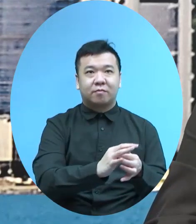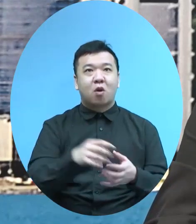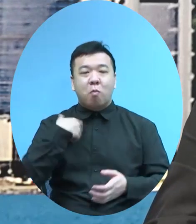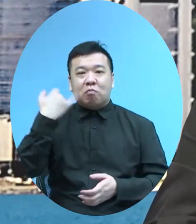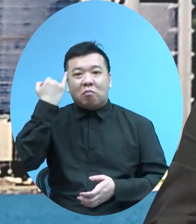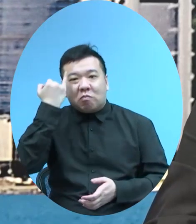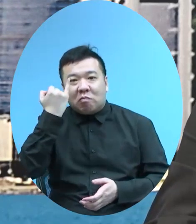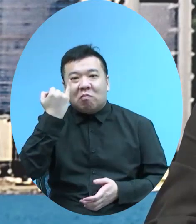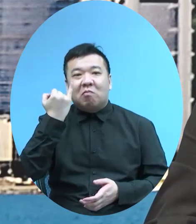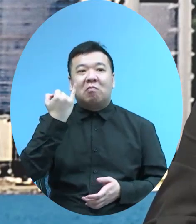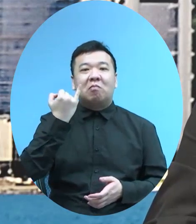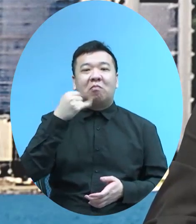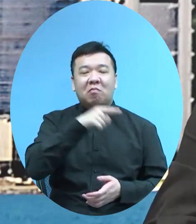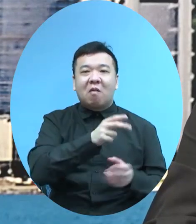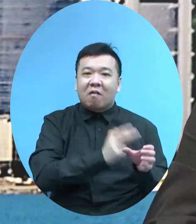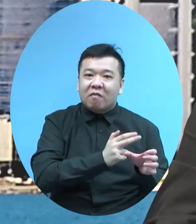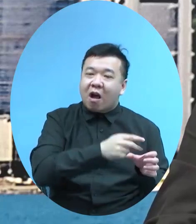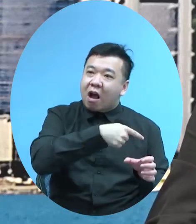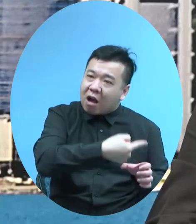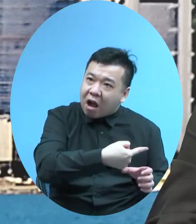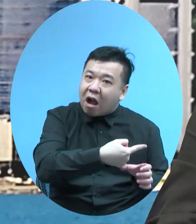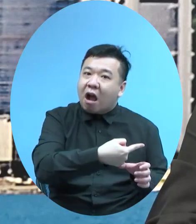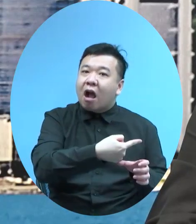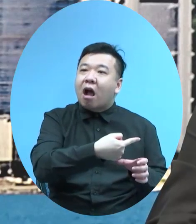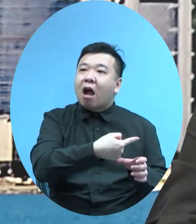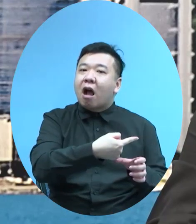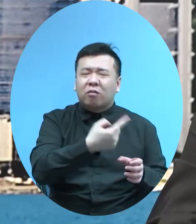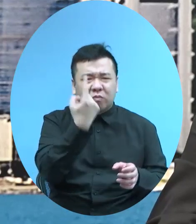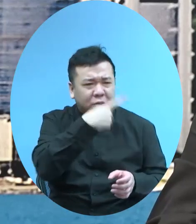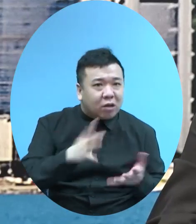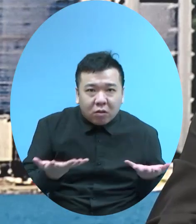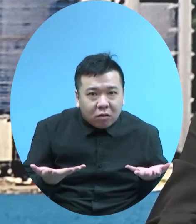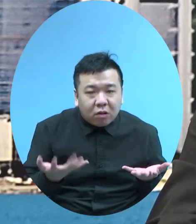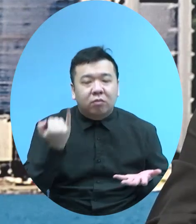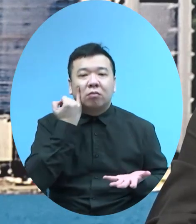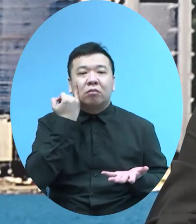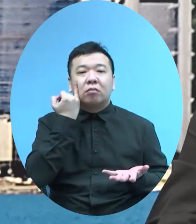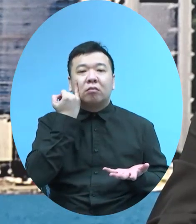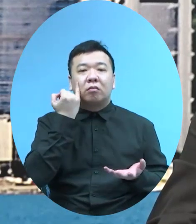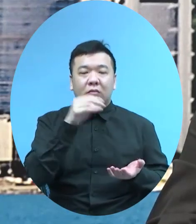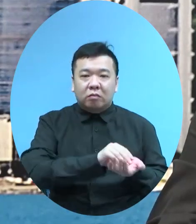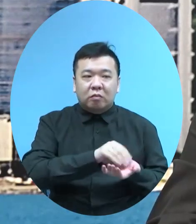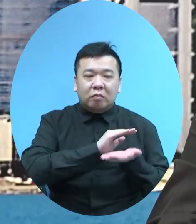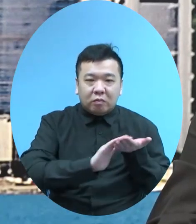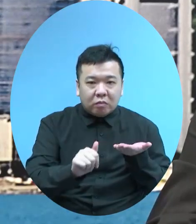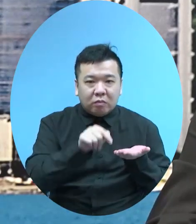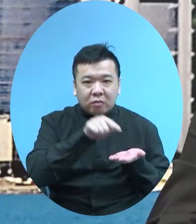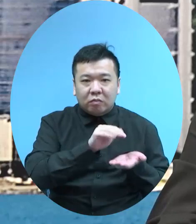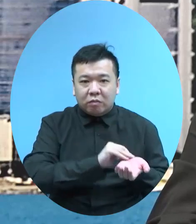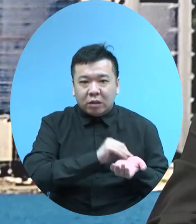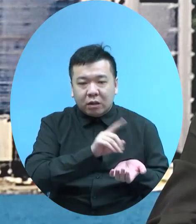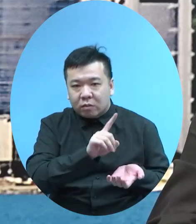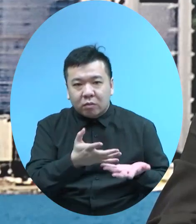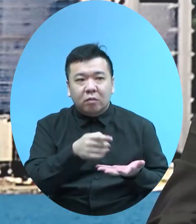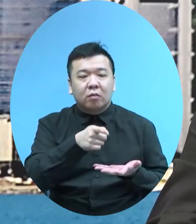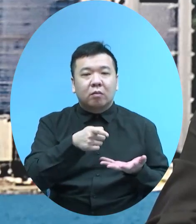of the temple cluster, and the exact source for he or her who got the infection at